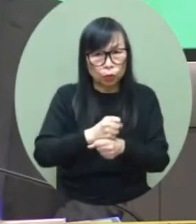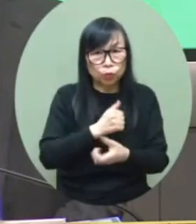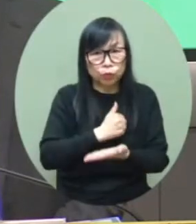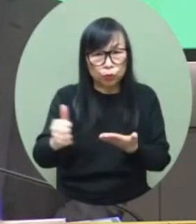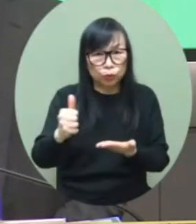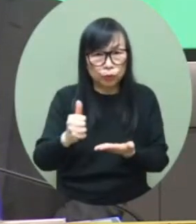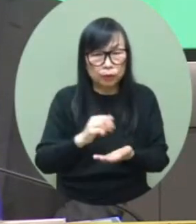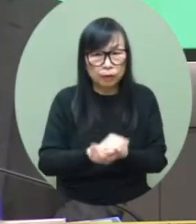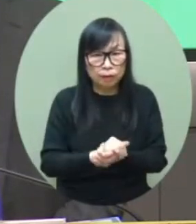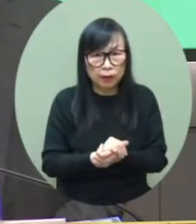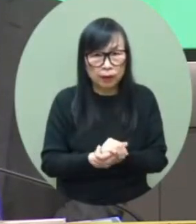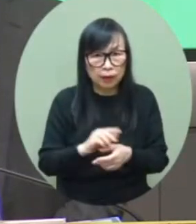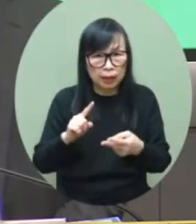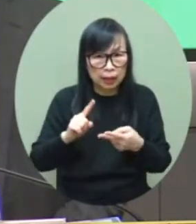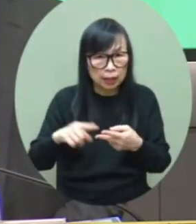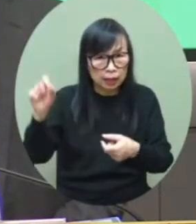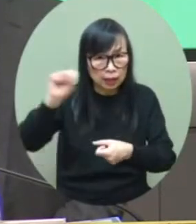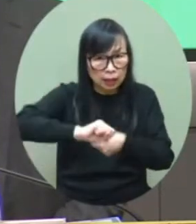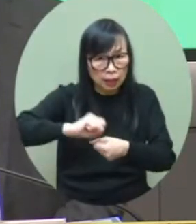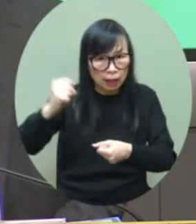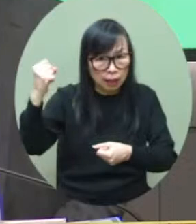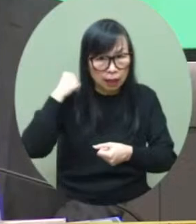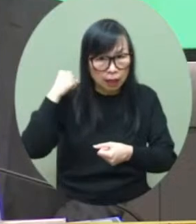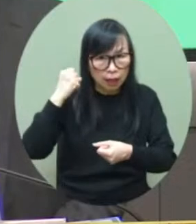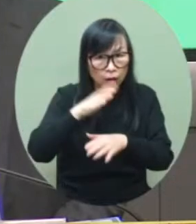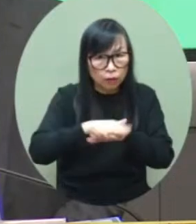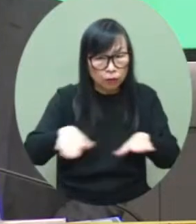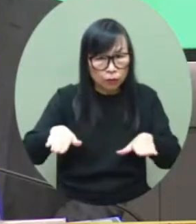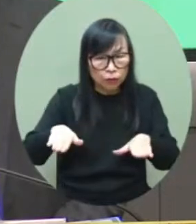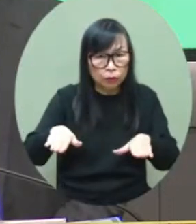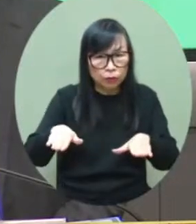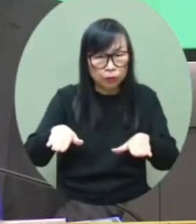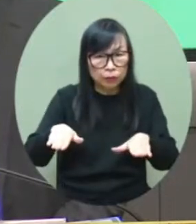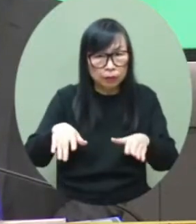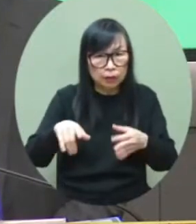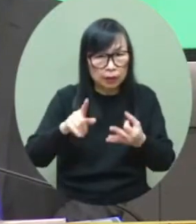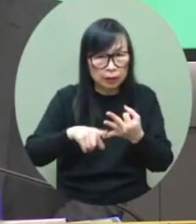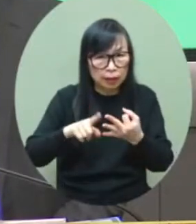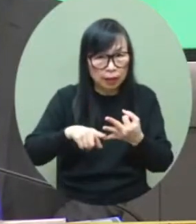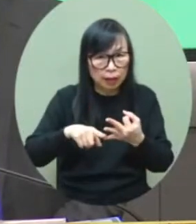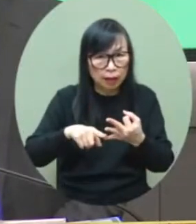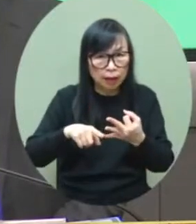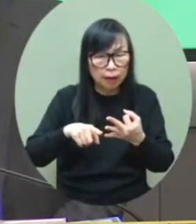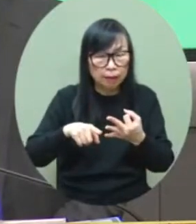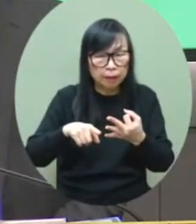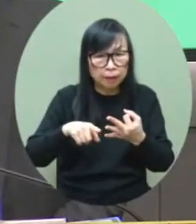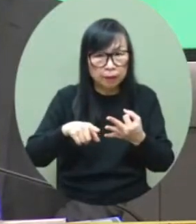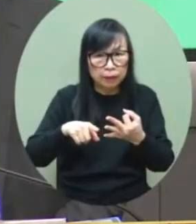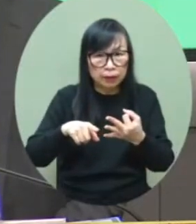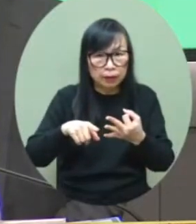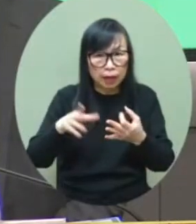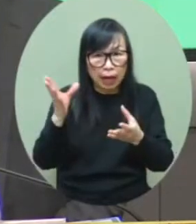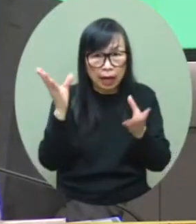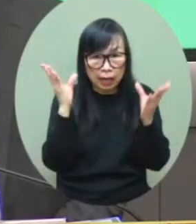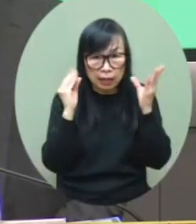of January. Why did we manage that? Because we made adequate preparations. Secondly, we've strengthened the